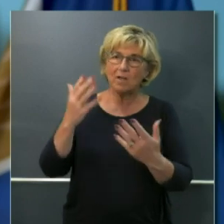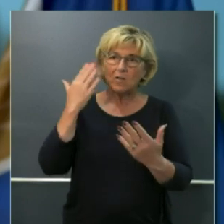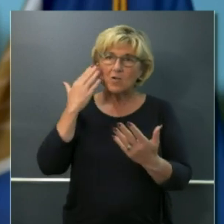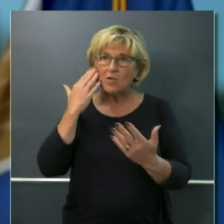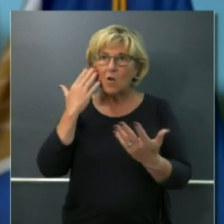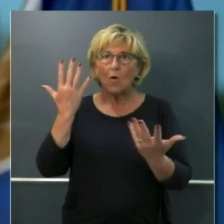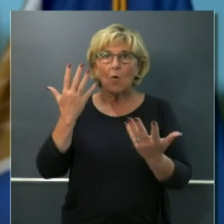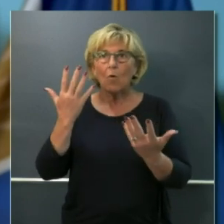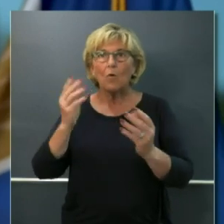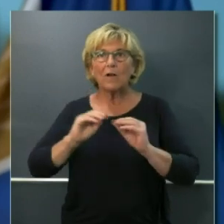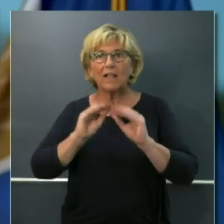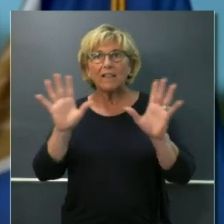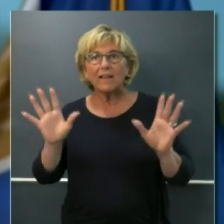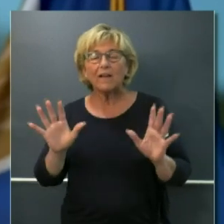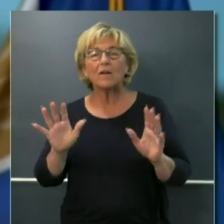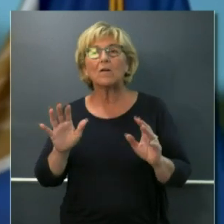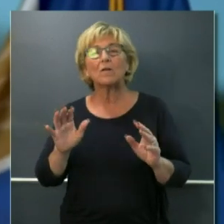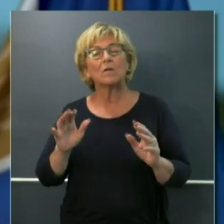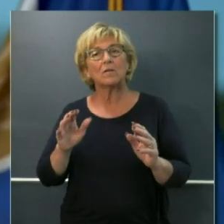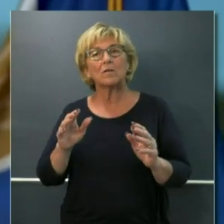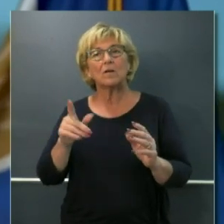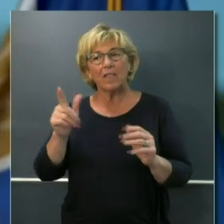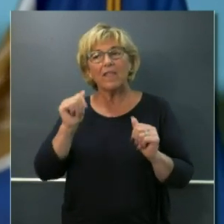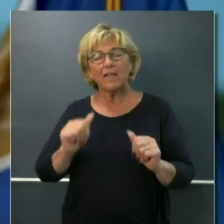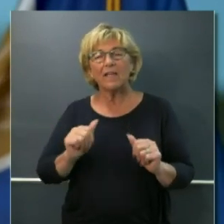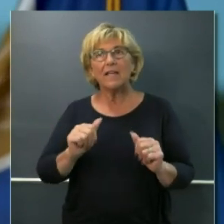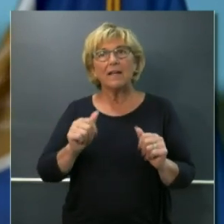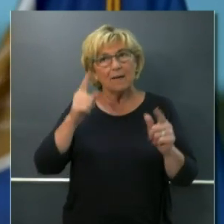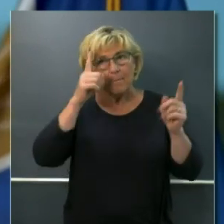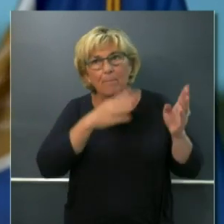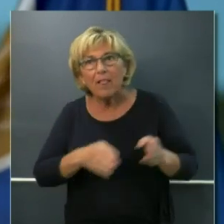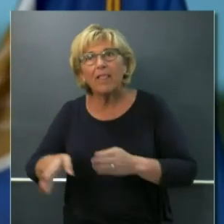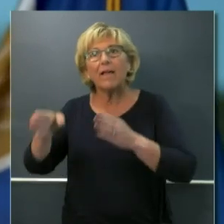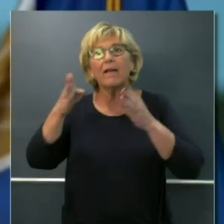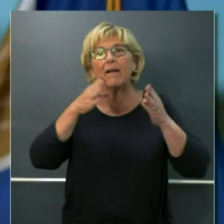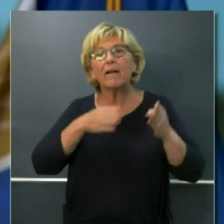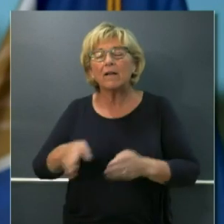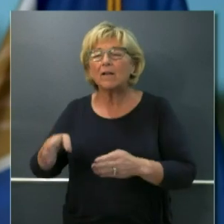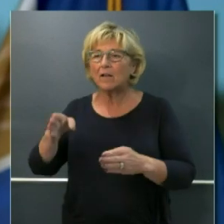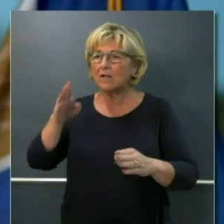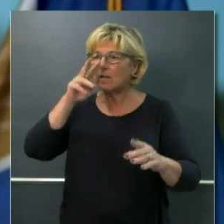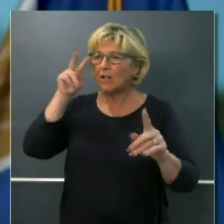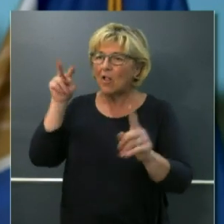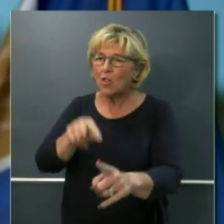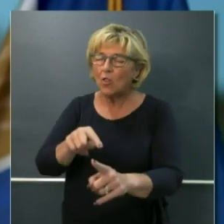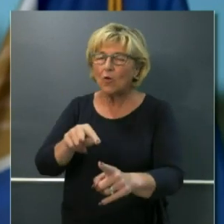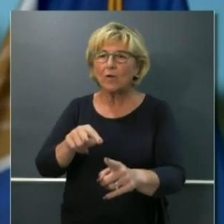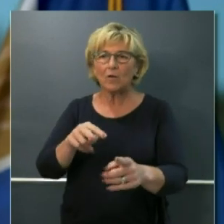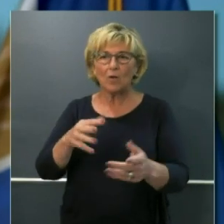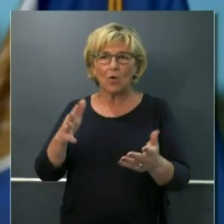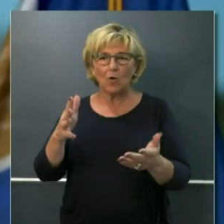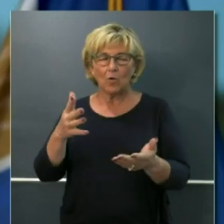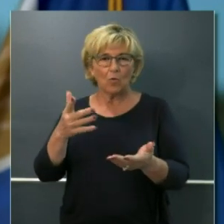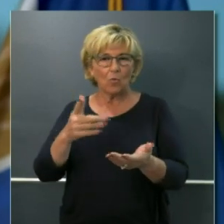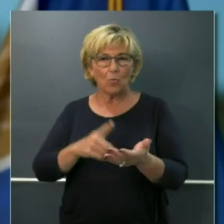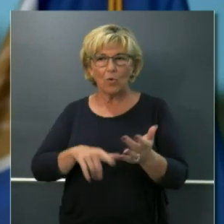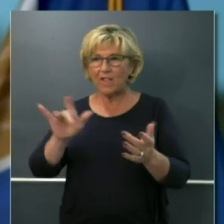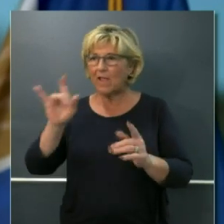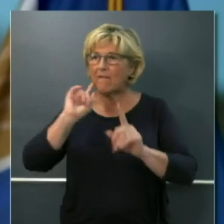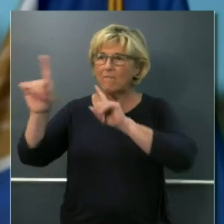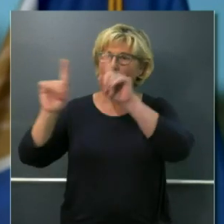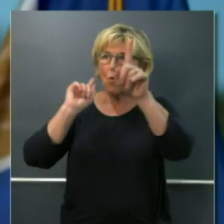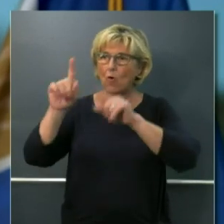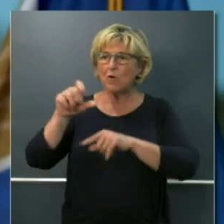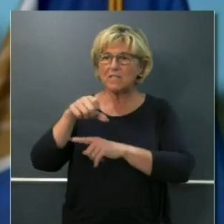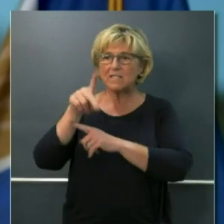trying to provide that over the next few weeks so they can start to plan and look at their own supply chains, look at their own ability